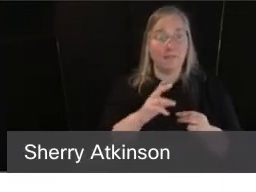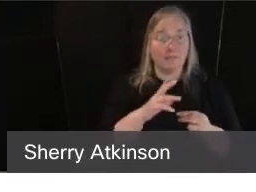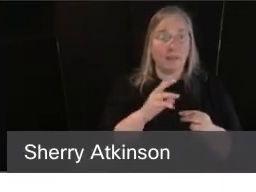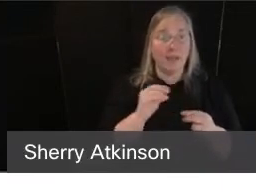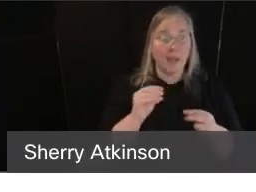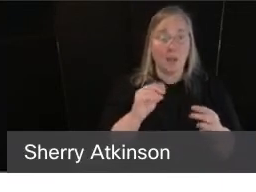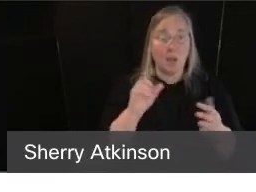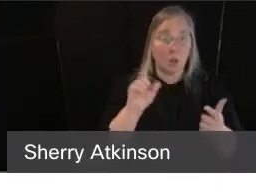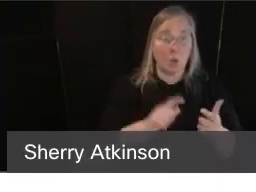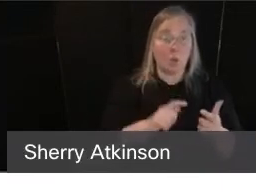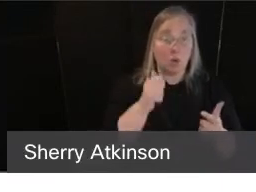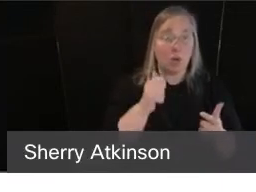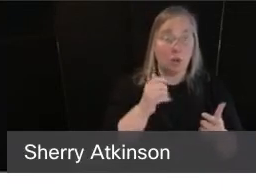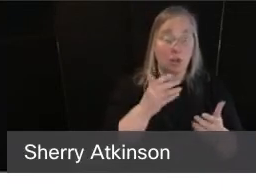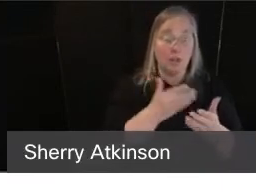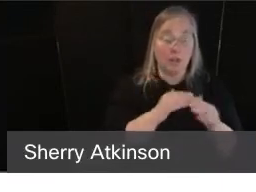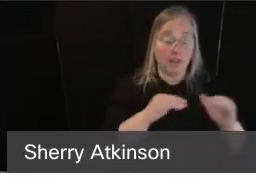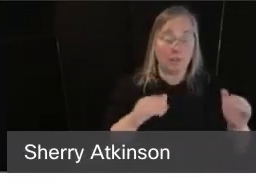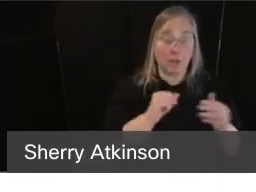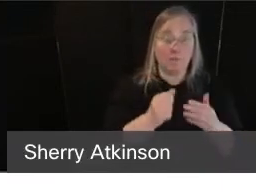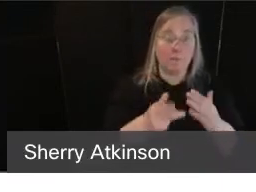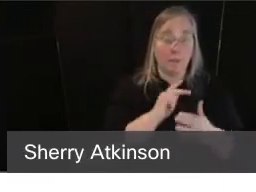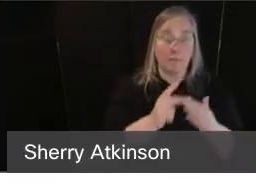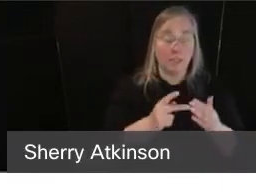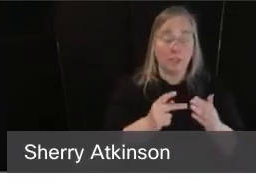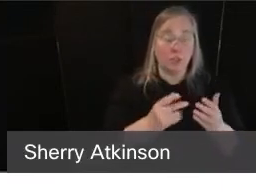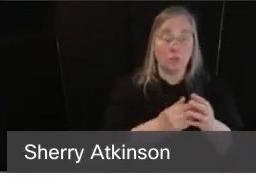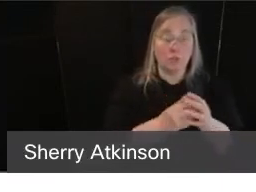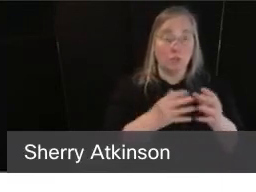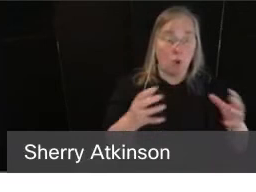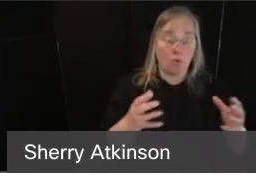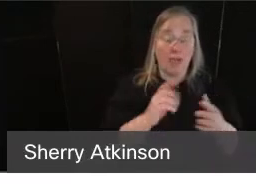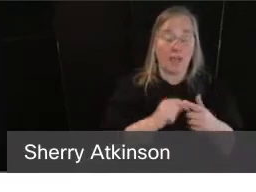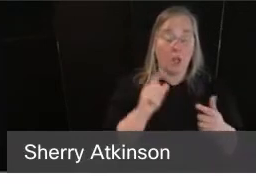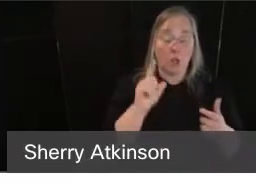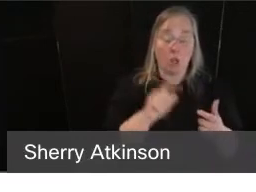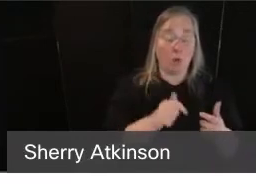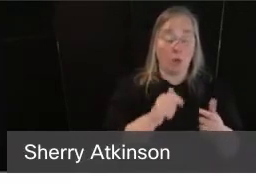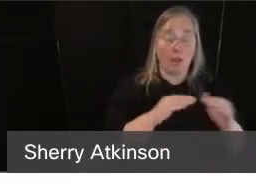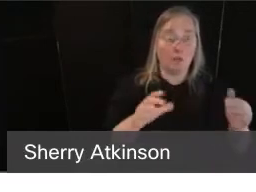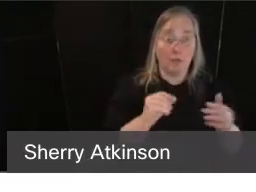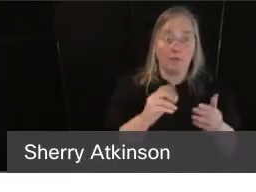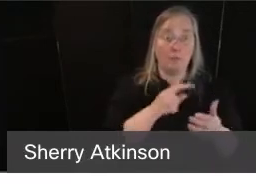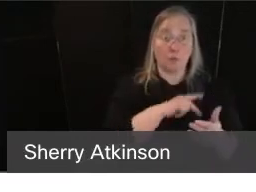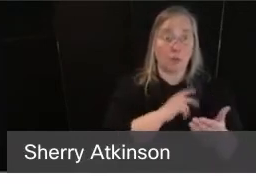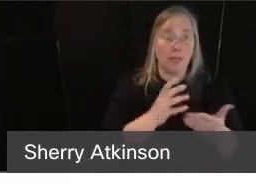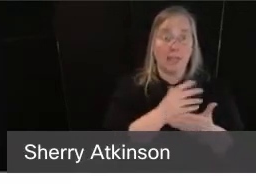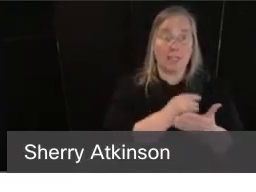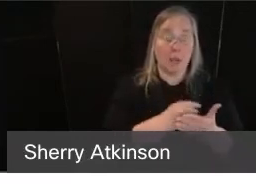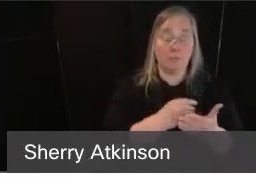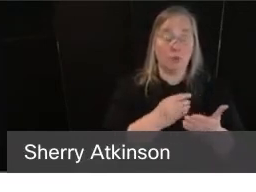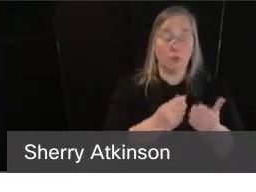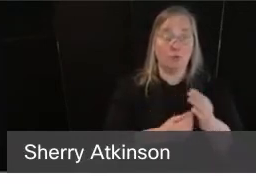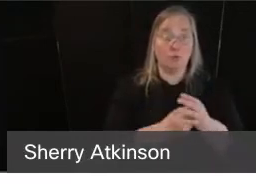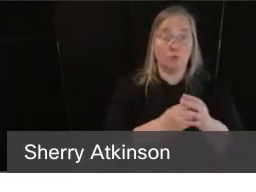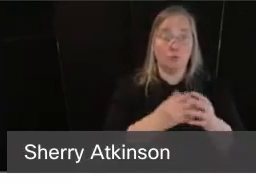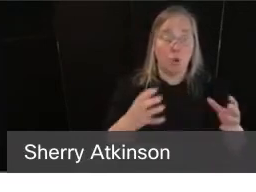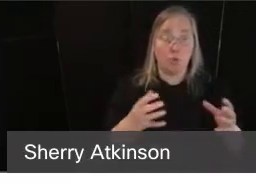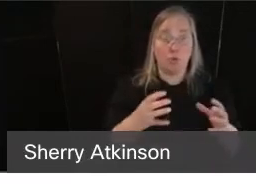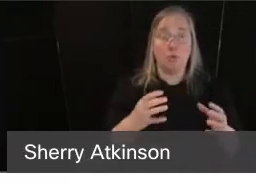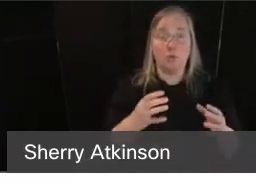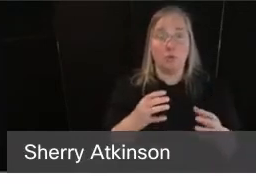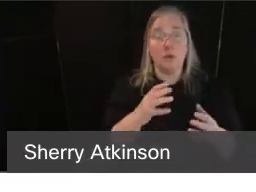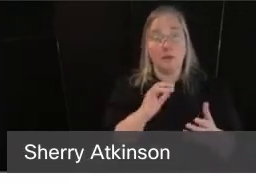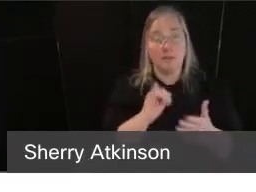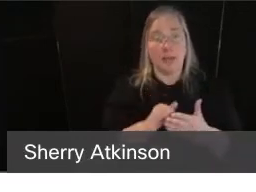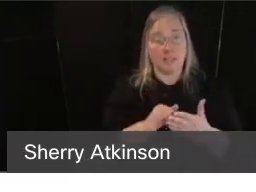levels of personal income growth, and resulting in lower levels of income and property tax revenues in the county.